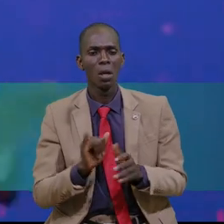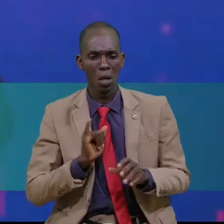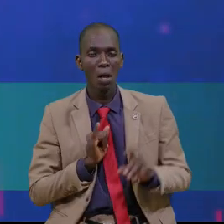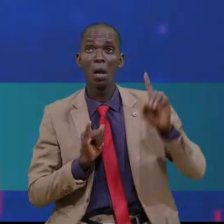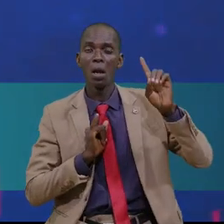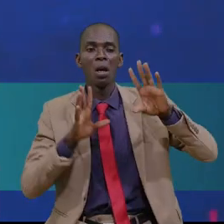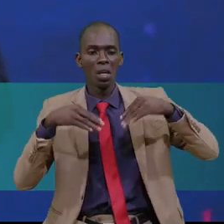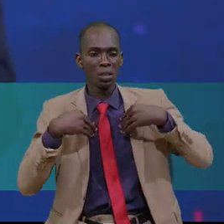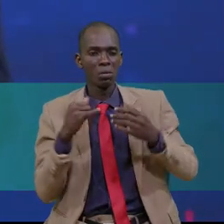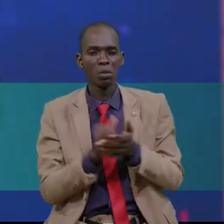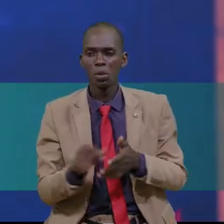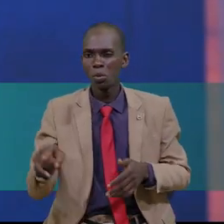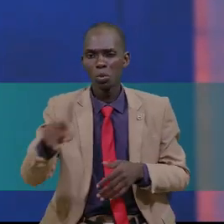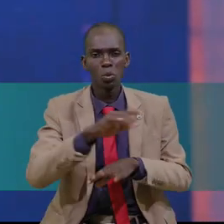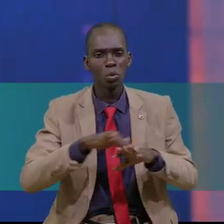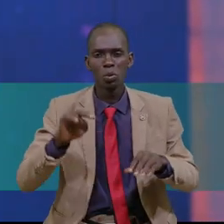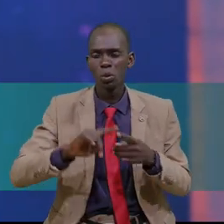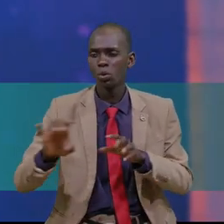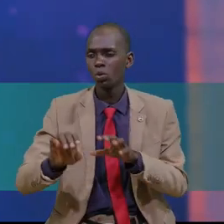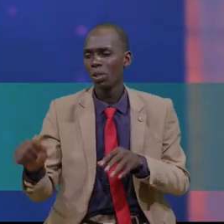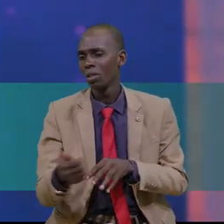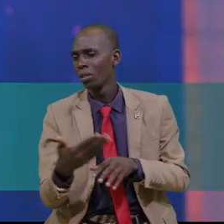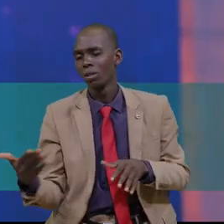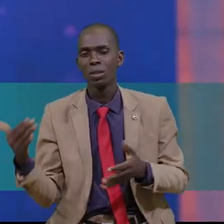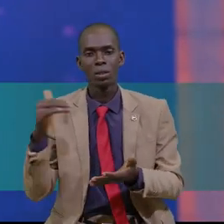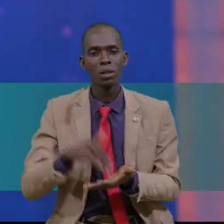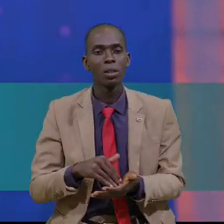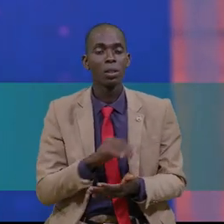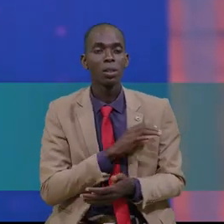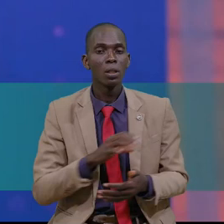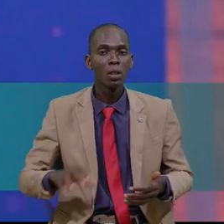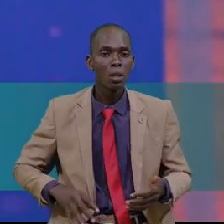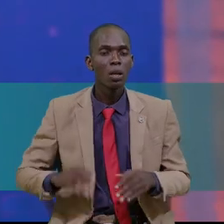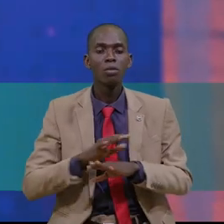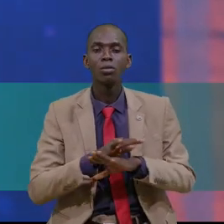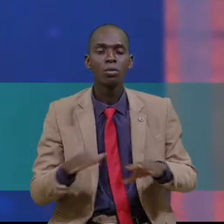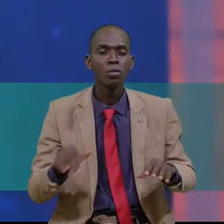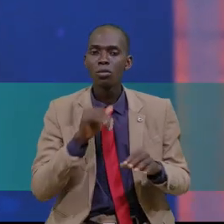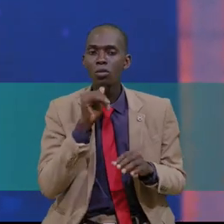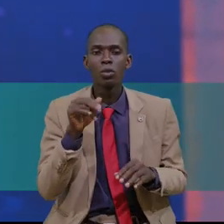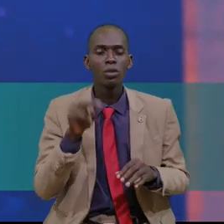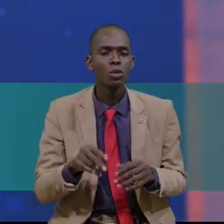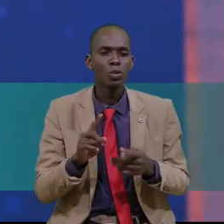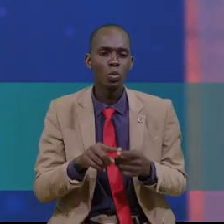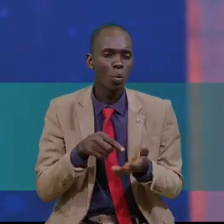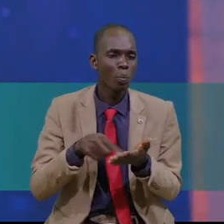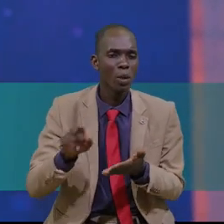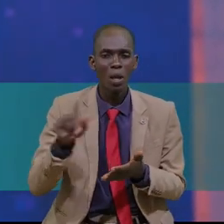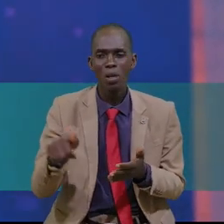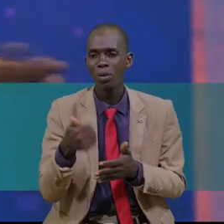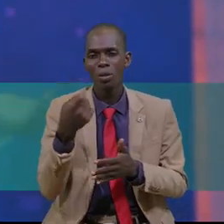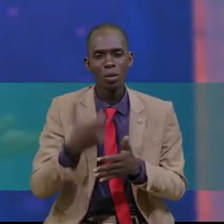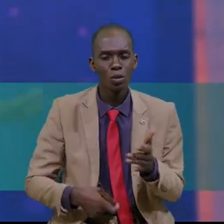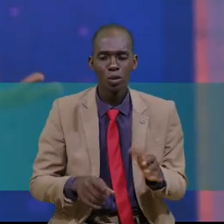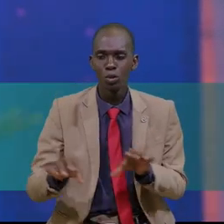do anything anymore. Christ doesn't have to pay another price, do